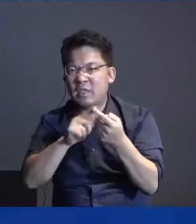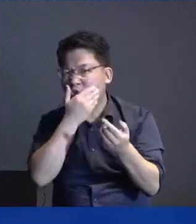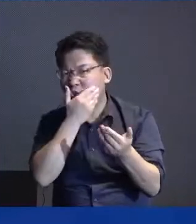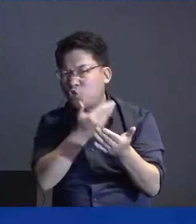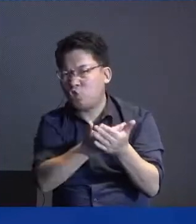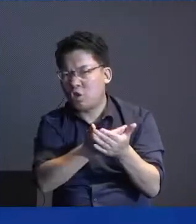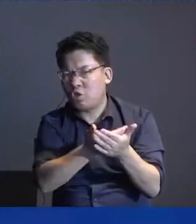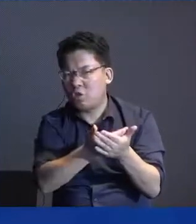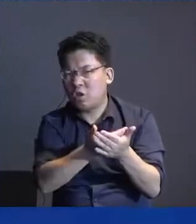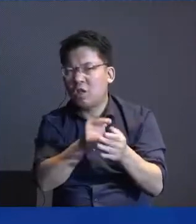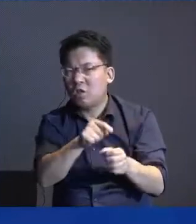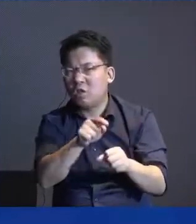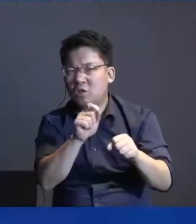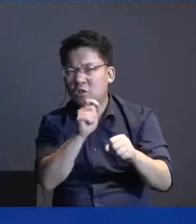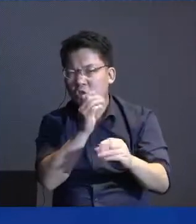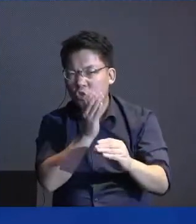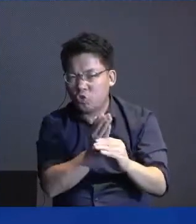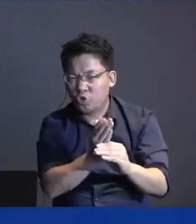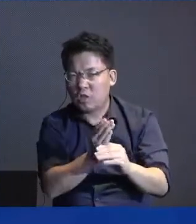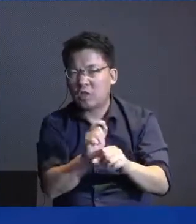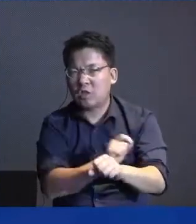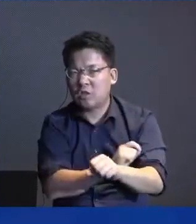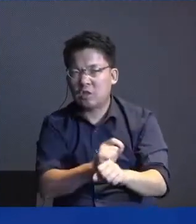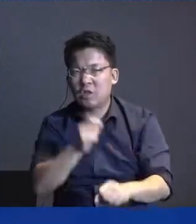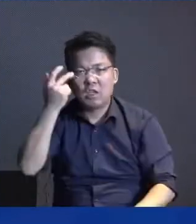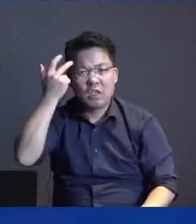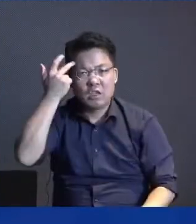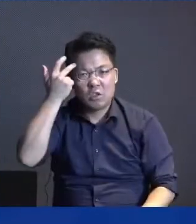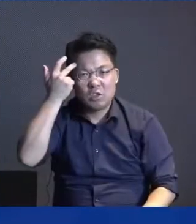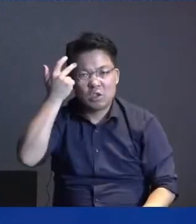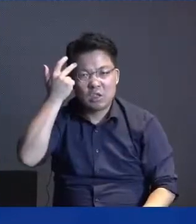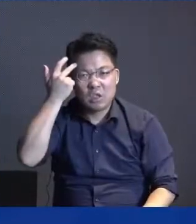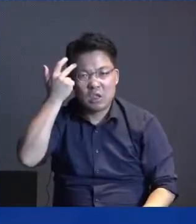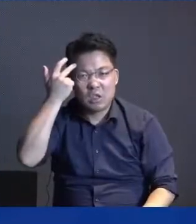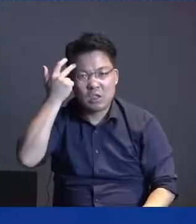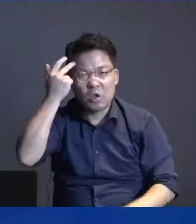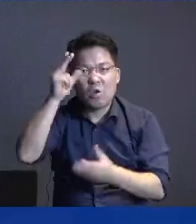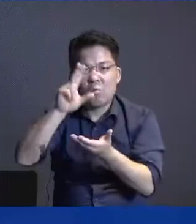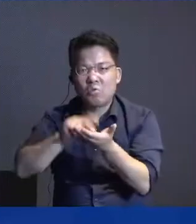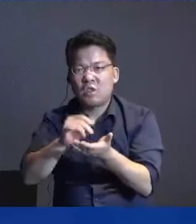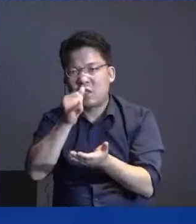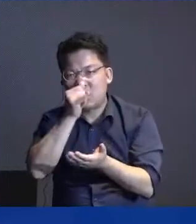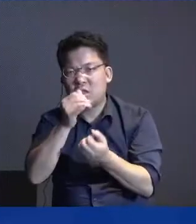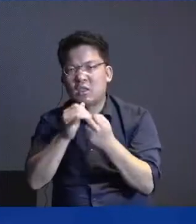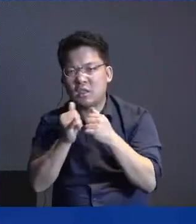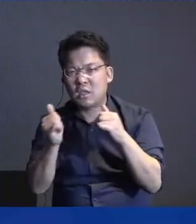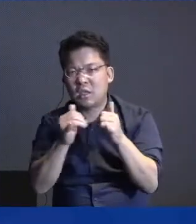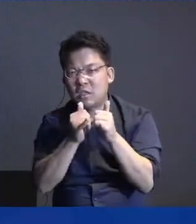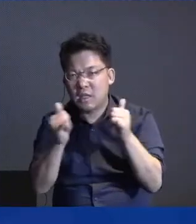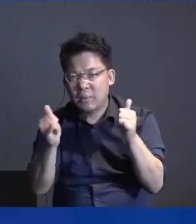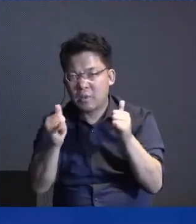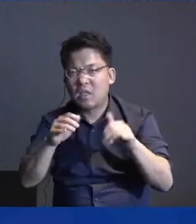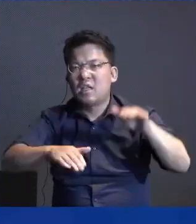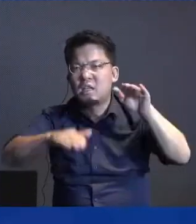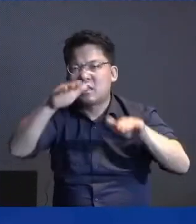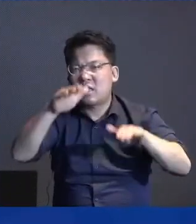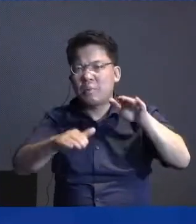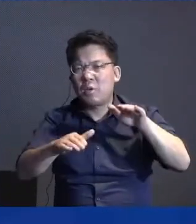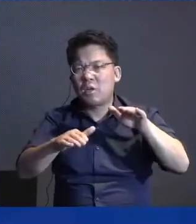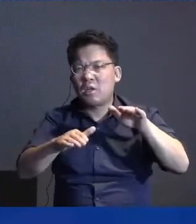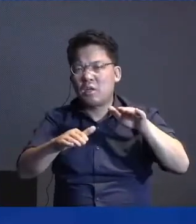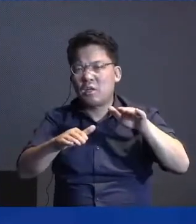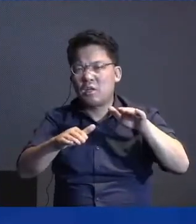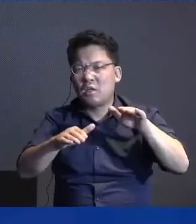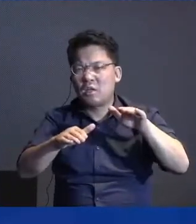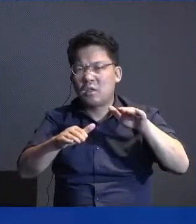to discrimination. Human rights principles are not always honored in mental health care,